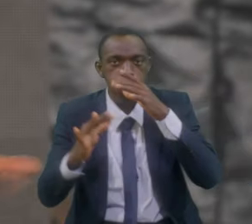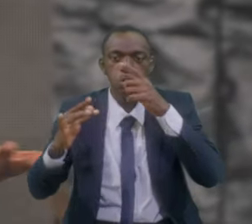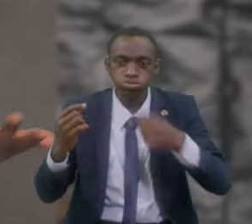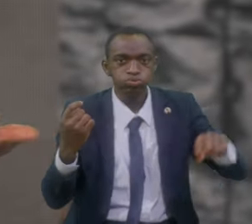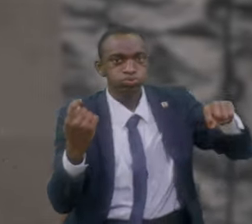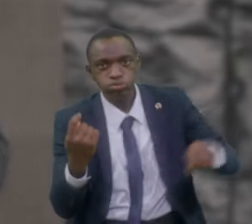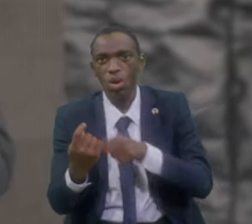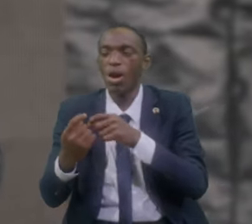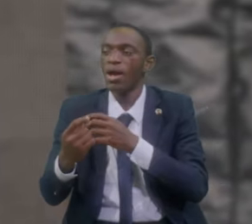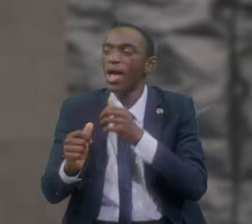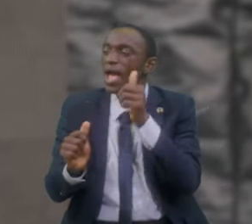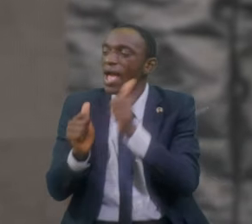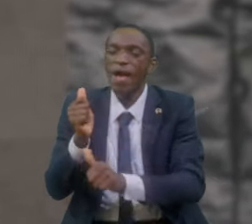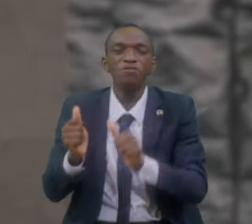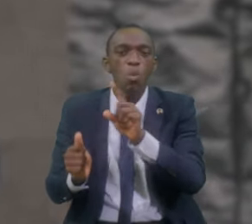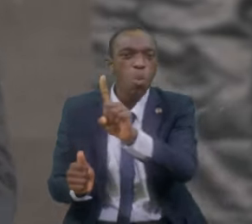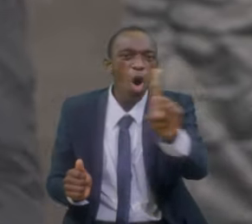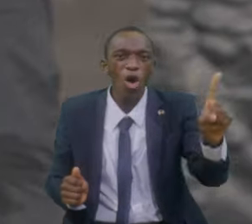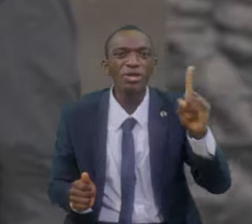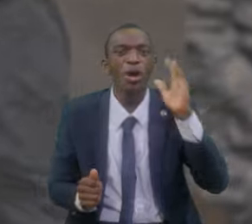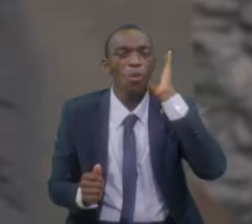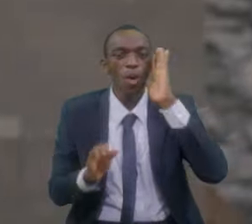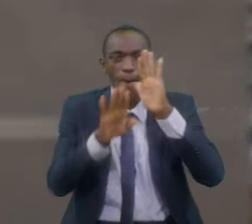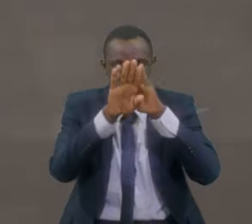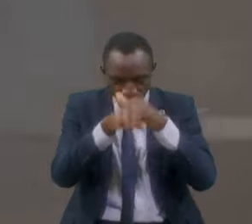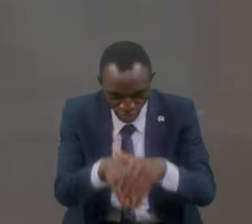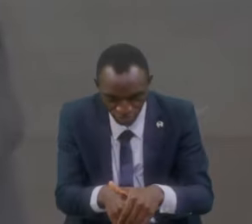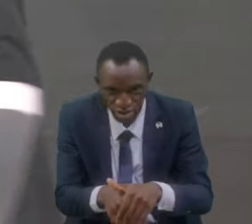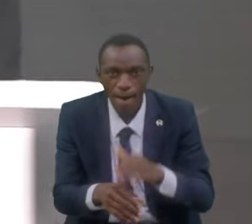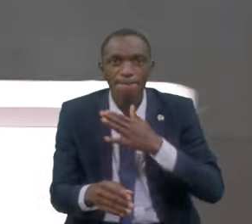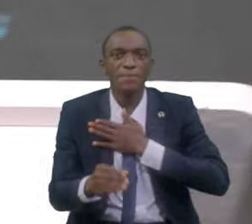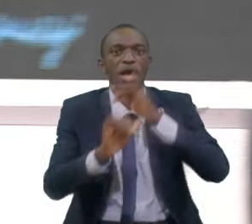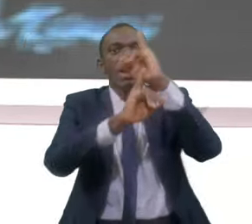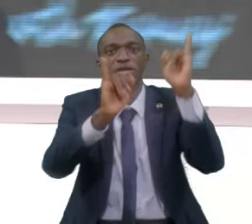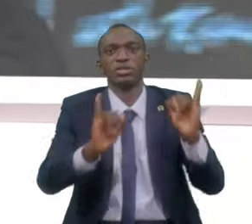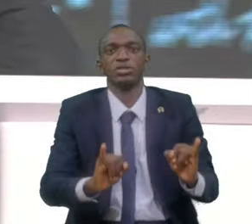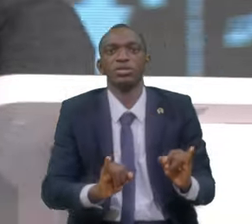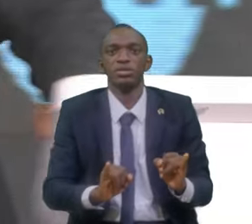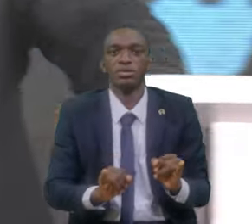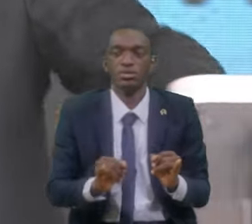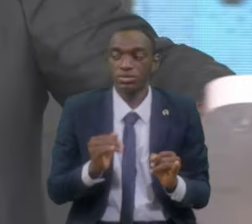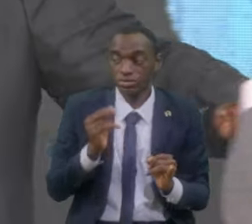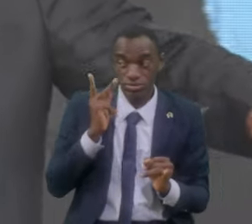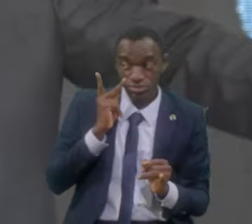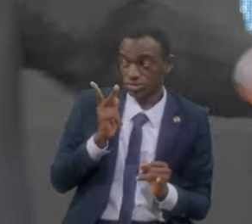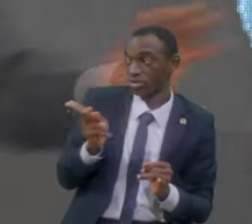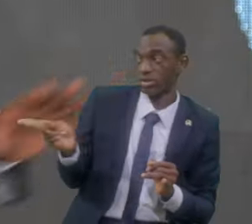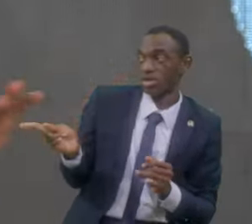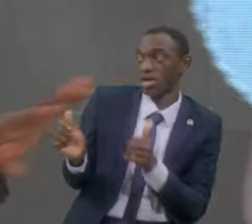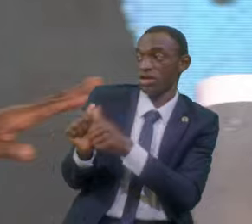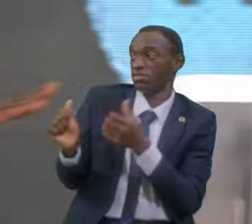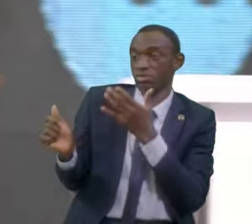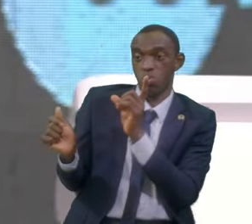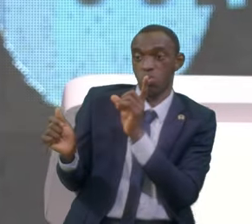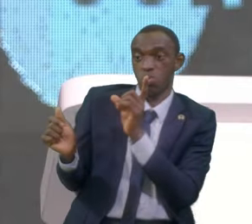down to worship my idol. Now, look to your right, everybody is bowing down. Look to your left, everybody is bowing